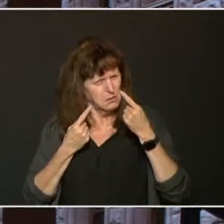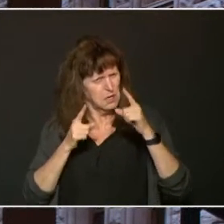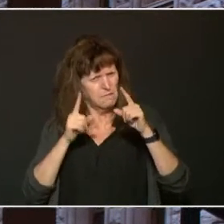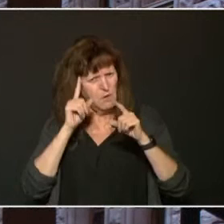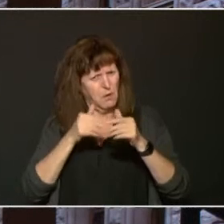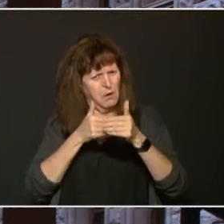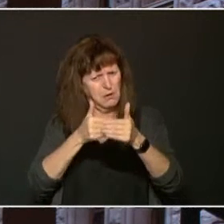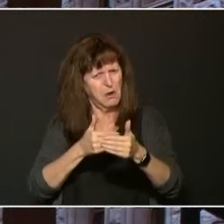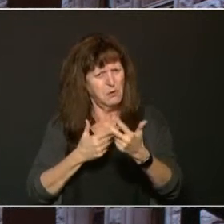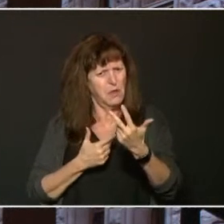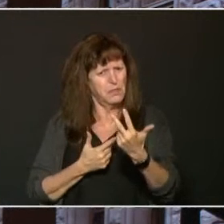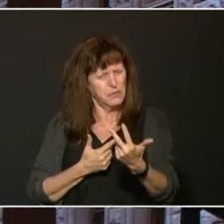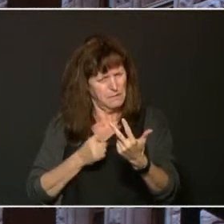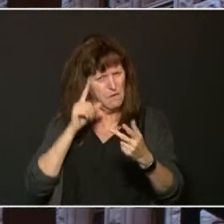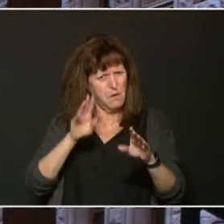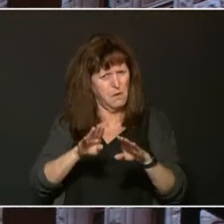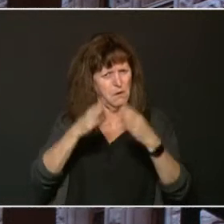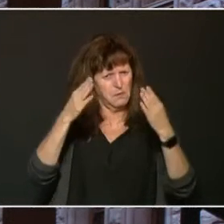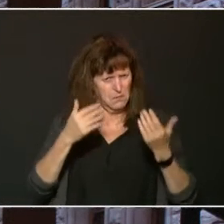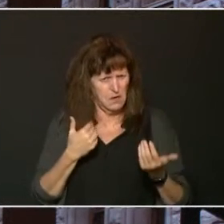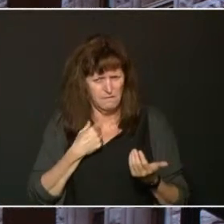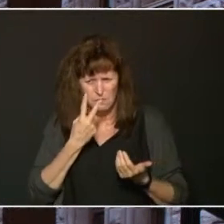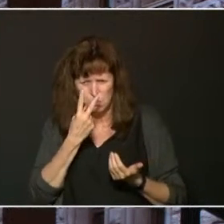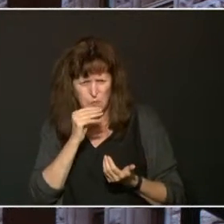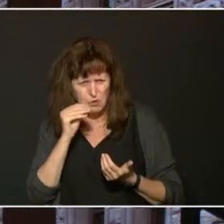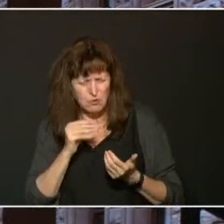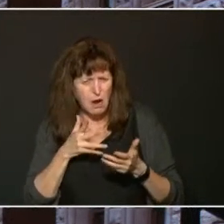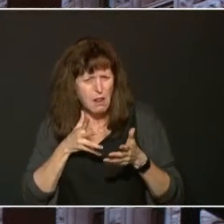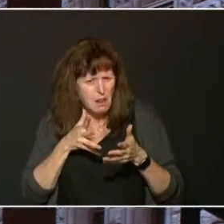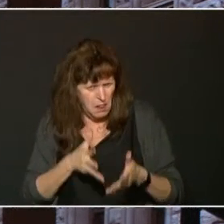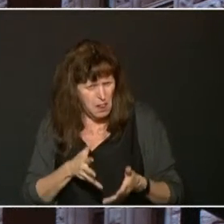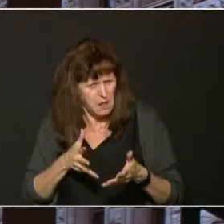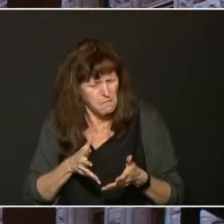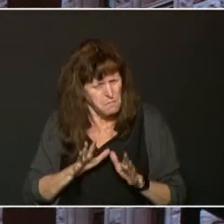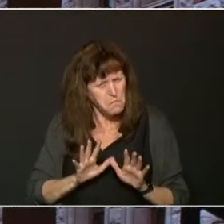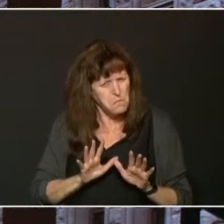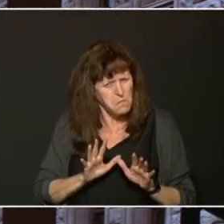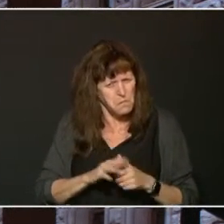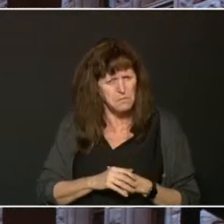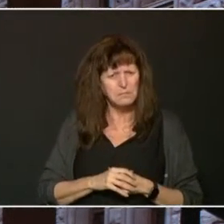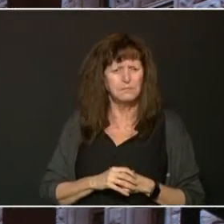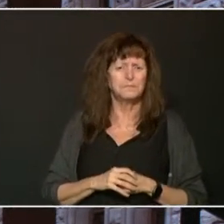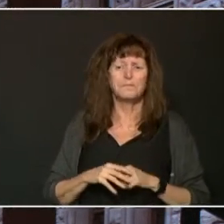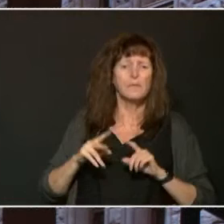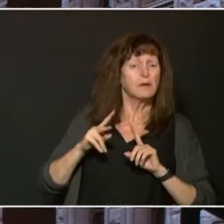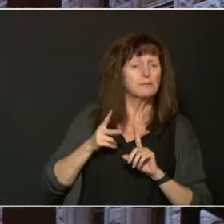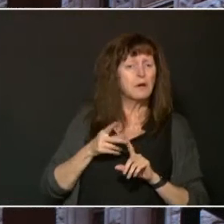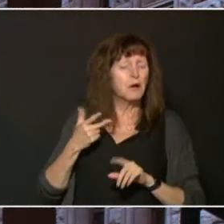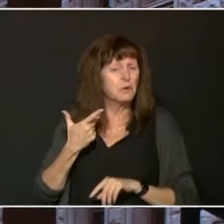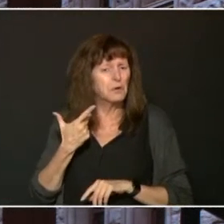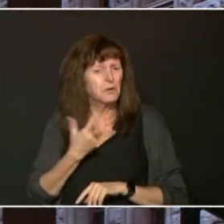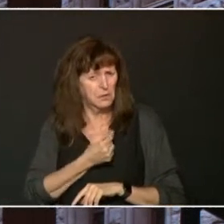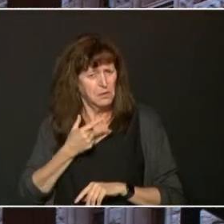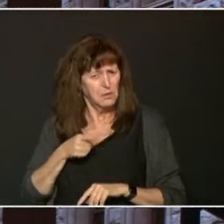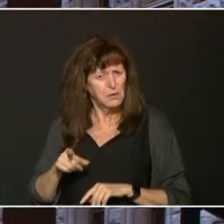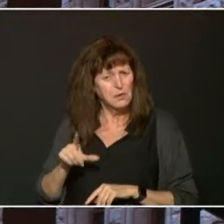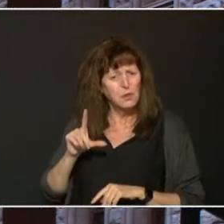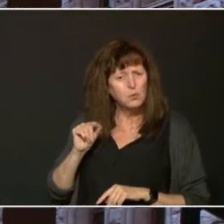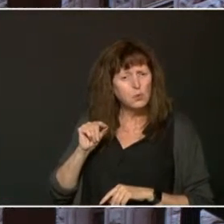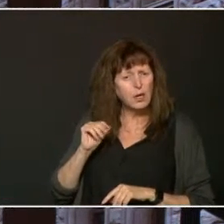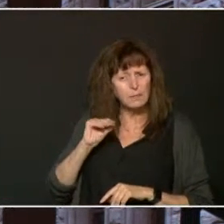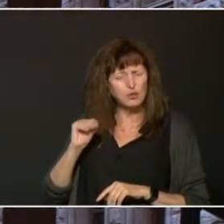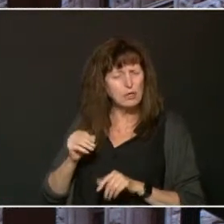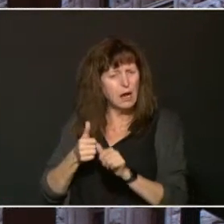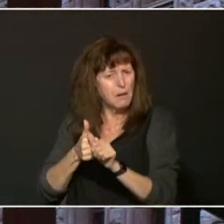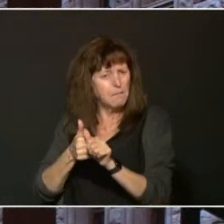economy. And we've got around 20 percentage points to go on second doses. And within 3 weeks, I absolutely